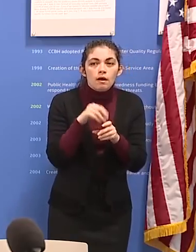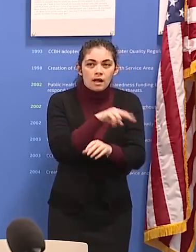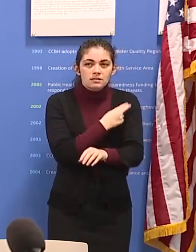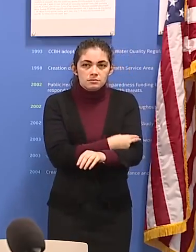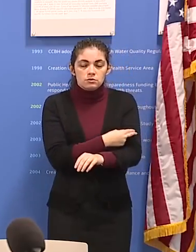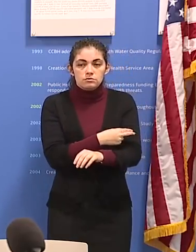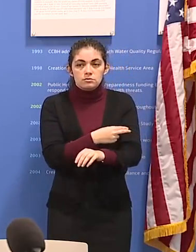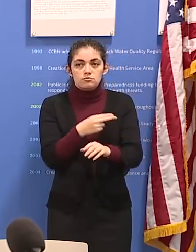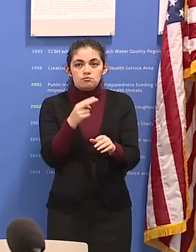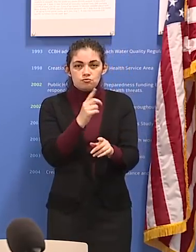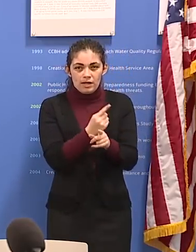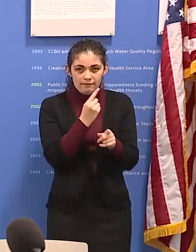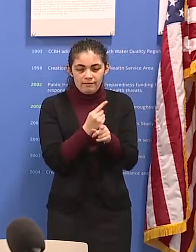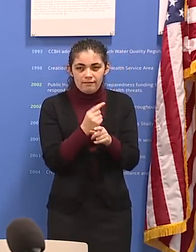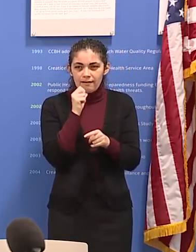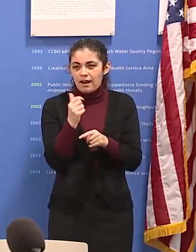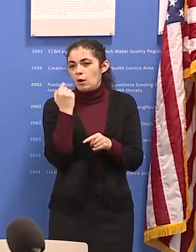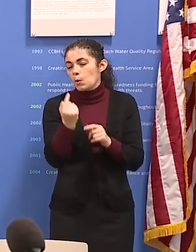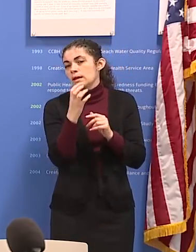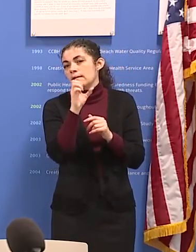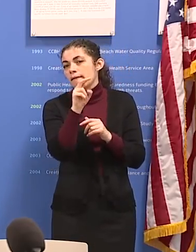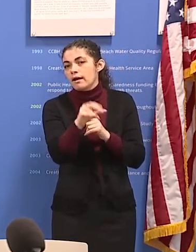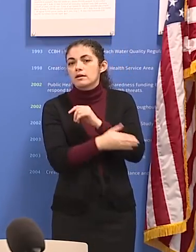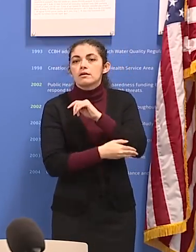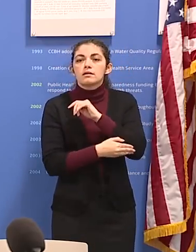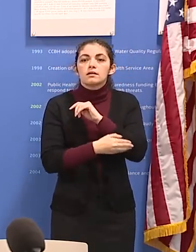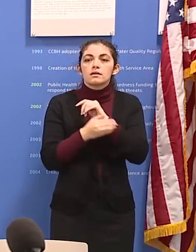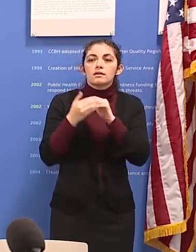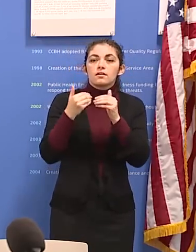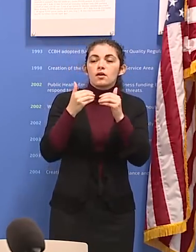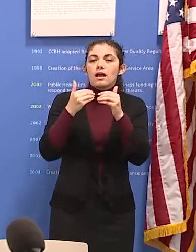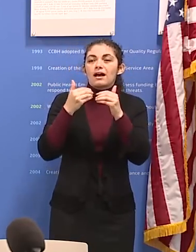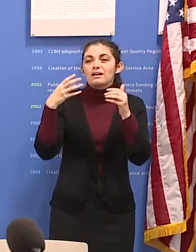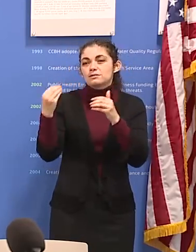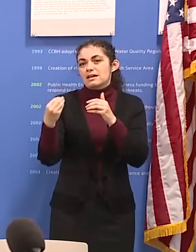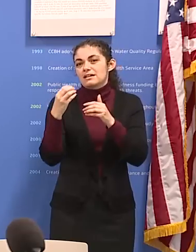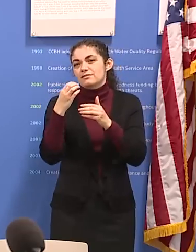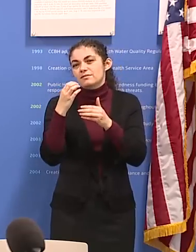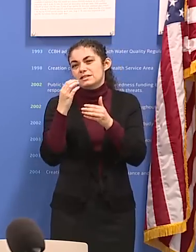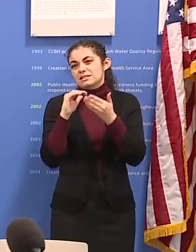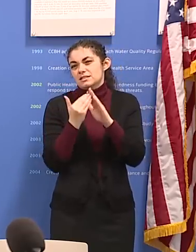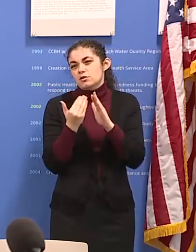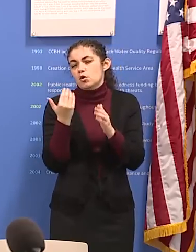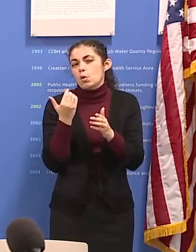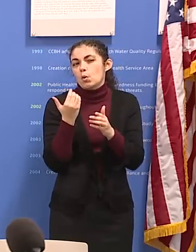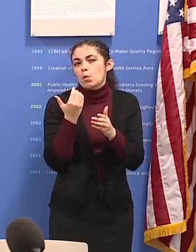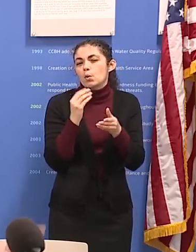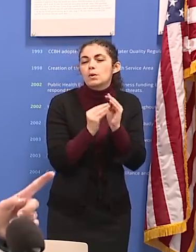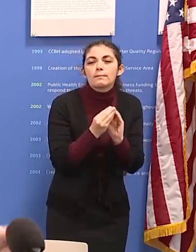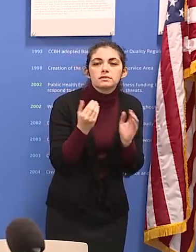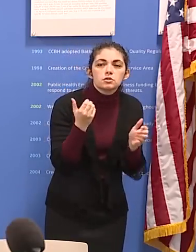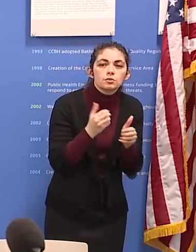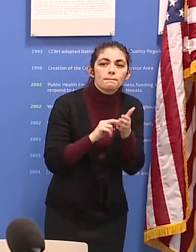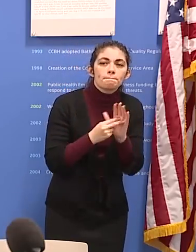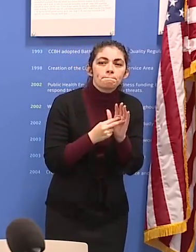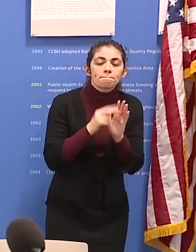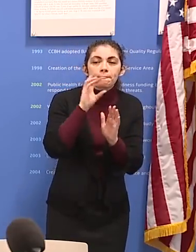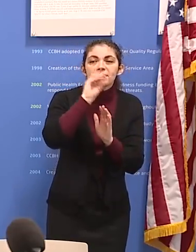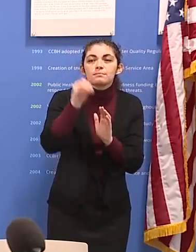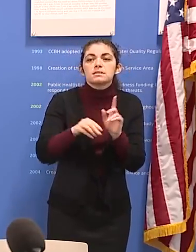hospitals, right? It's not just county residents versus city residents? Which numbers are you talking about? Like the